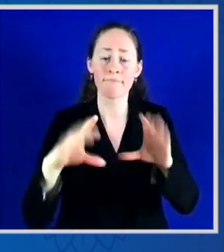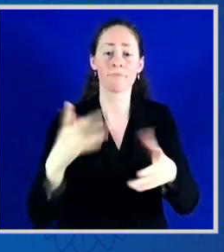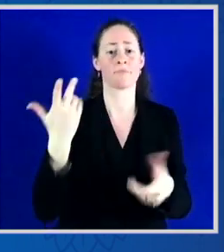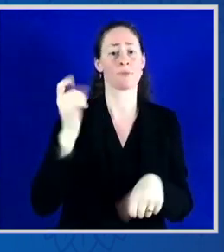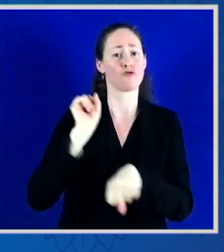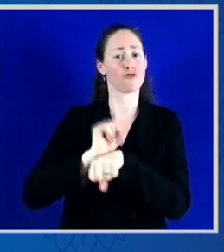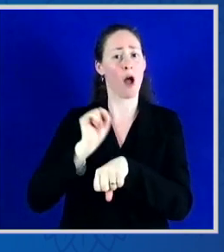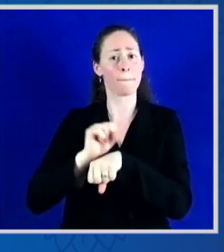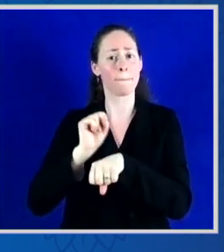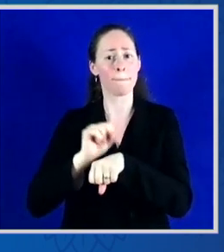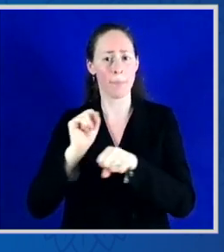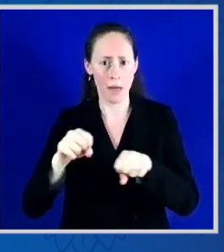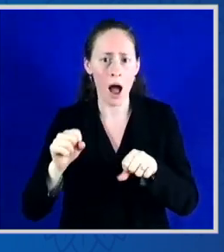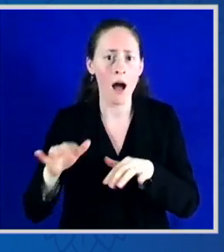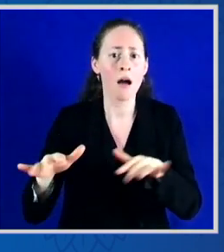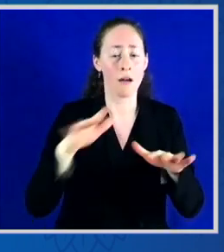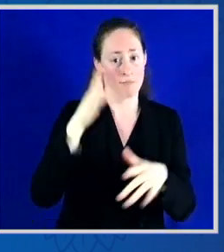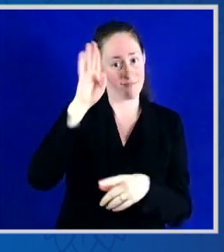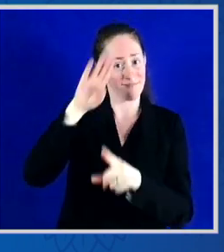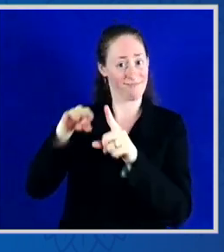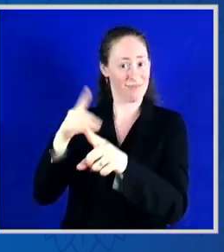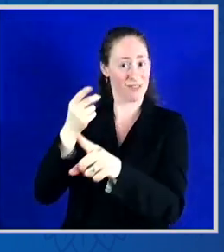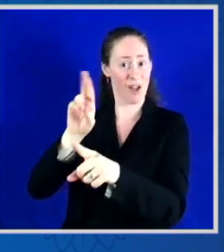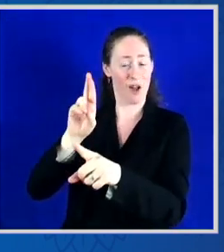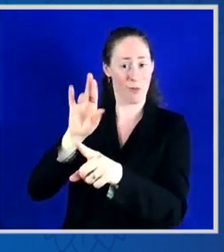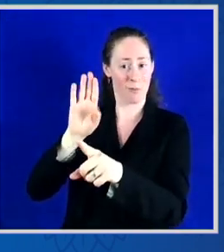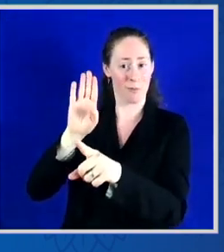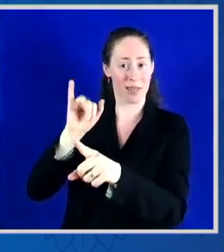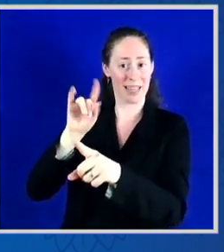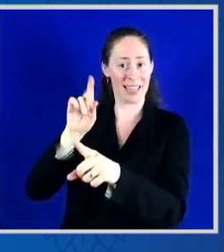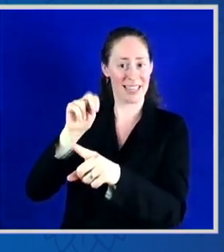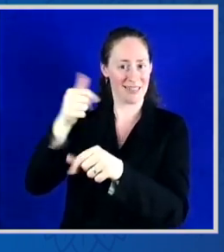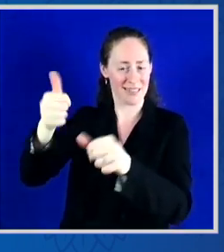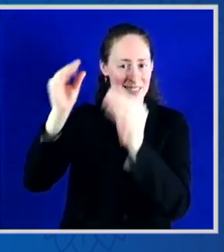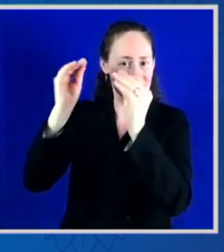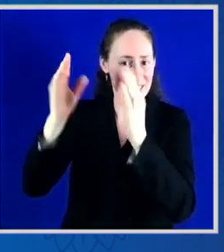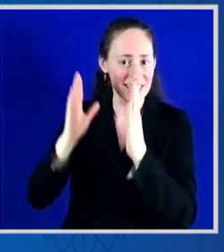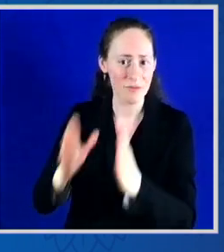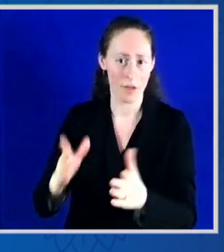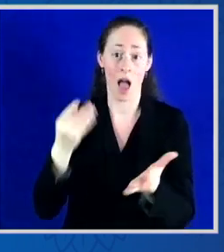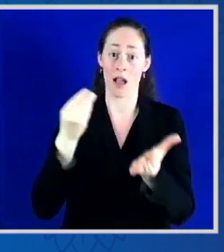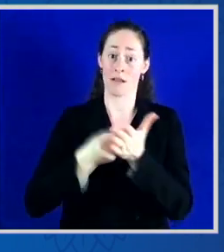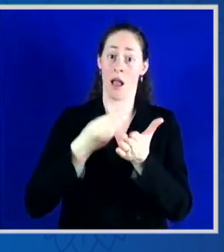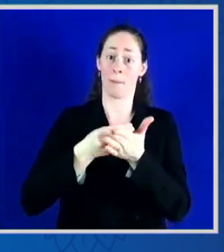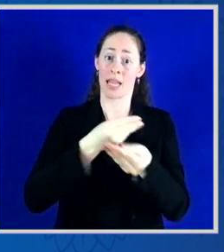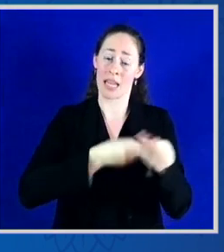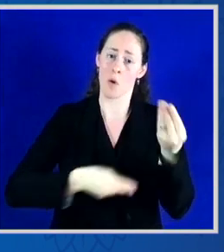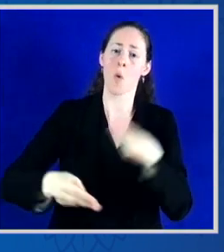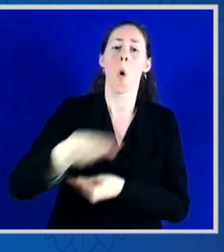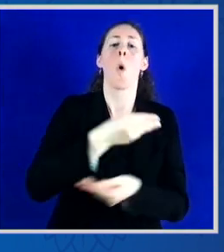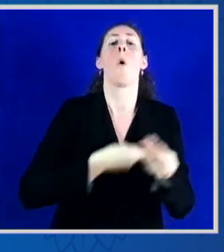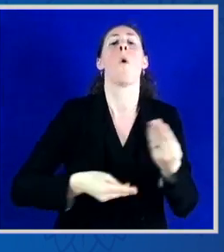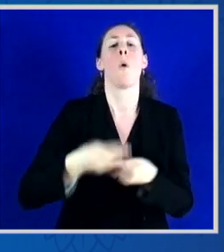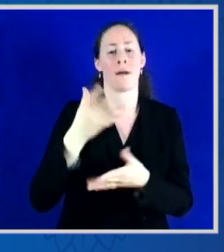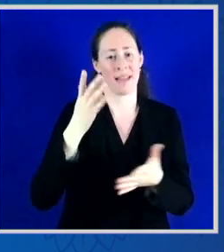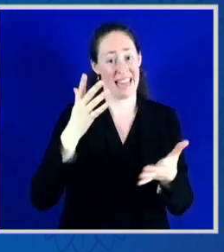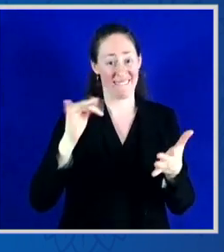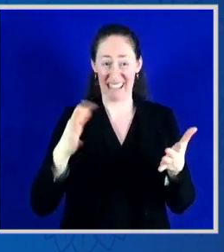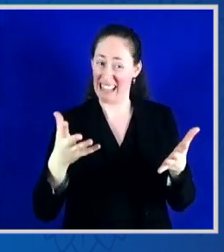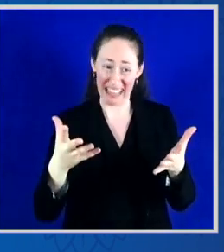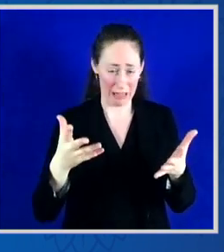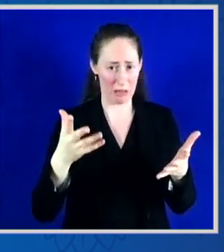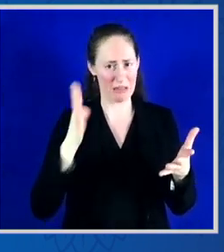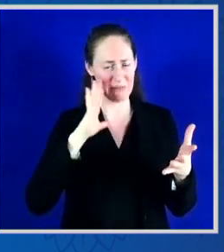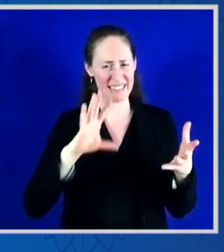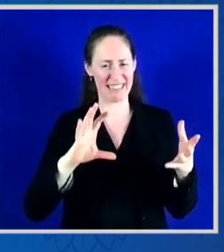an educator, you will agree that the reopening of the economy would falter if parents would not be able to